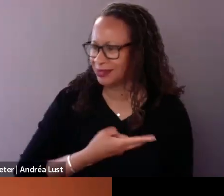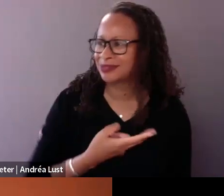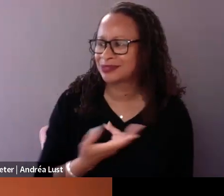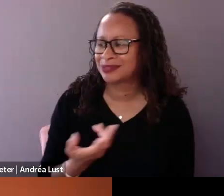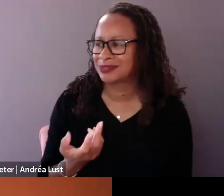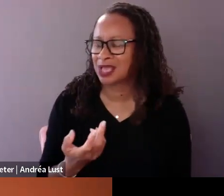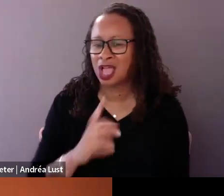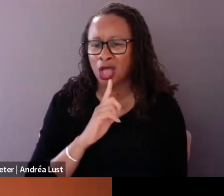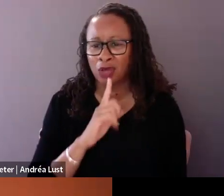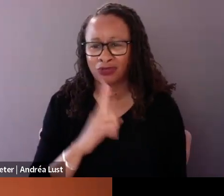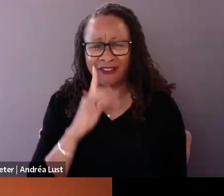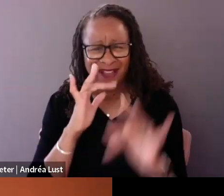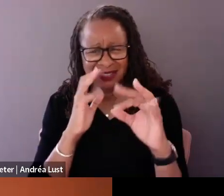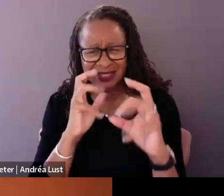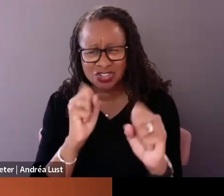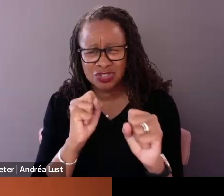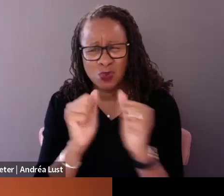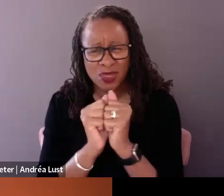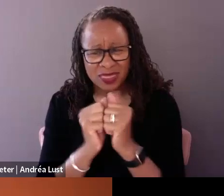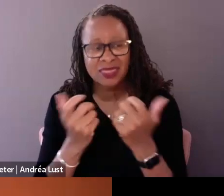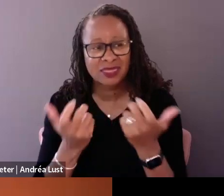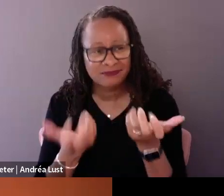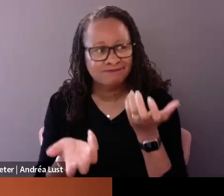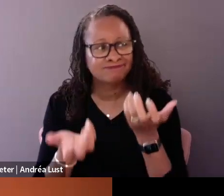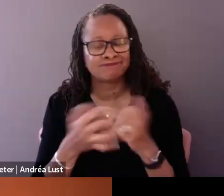a real fascination with